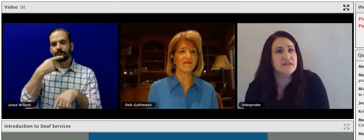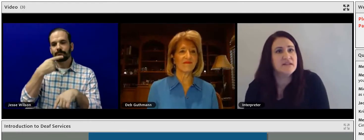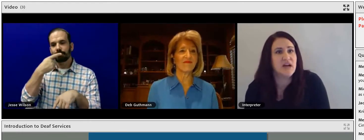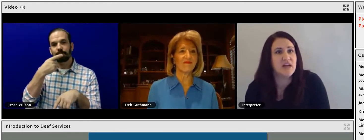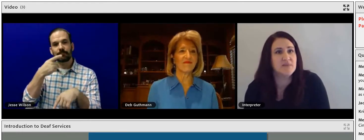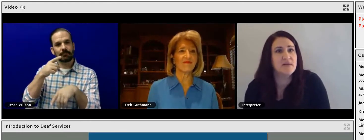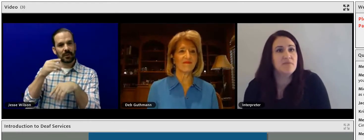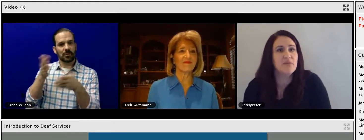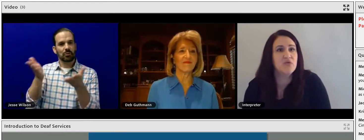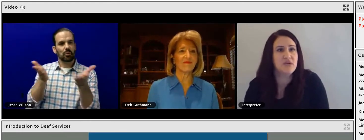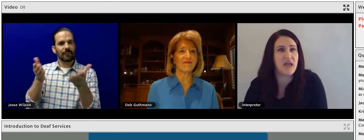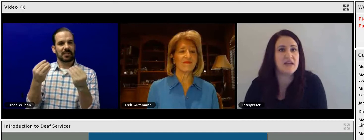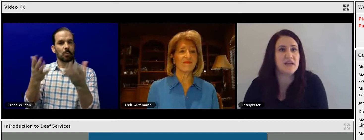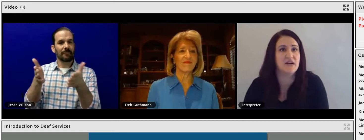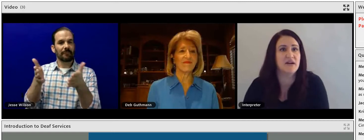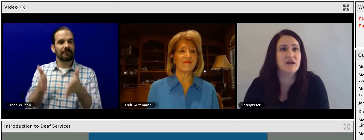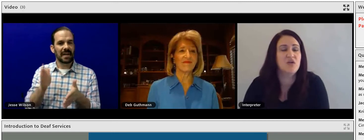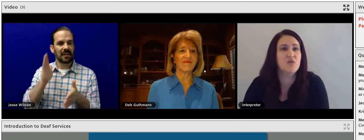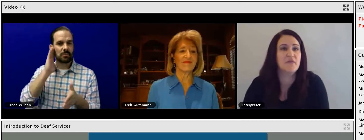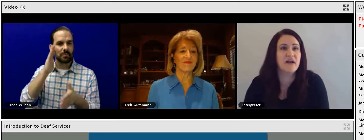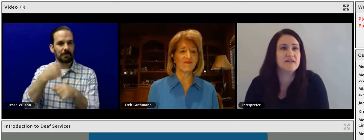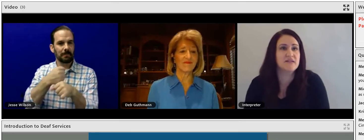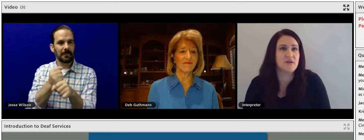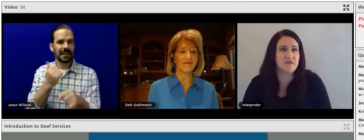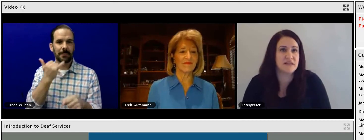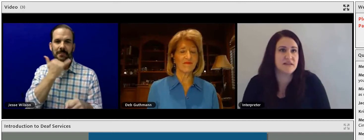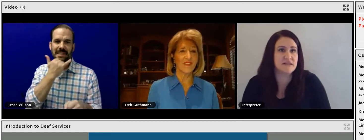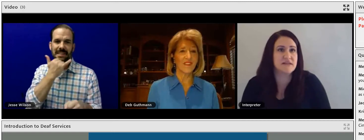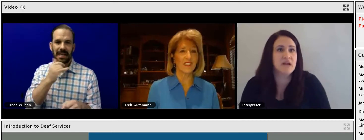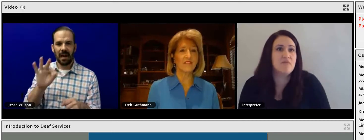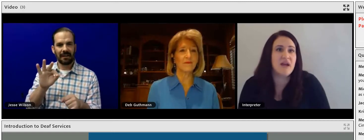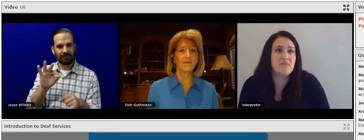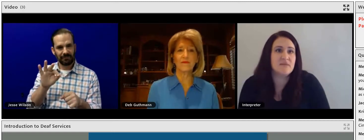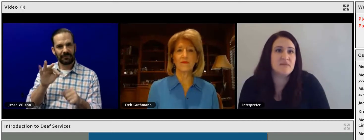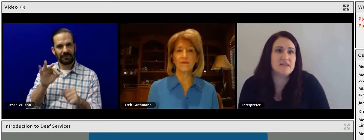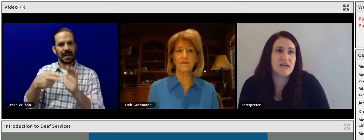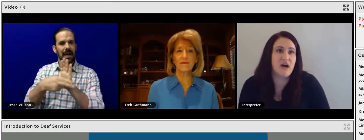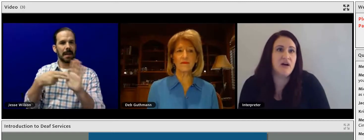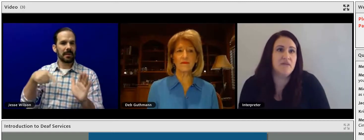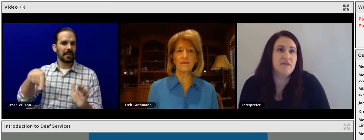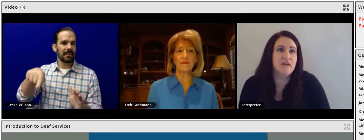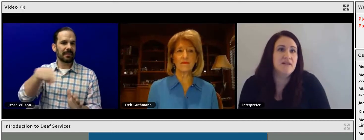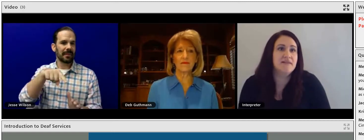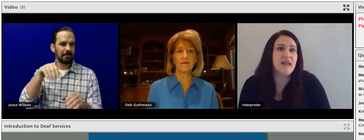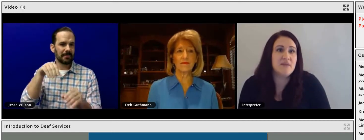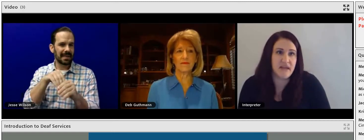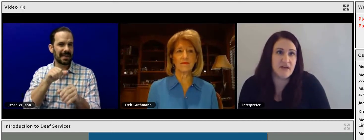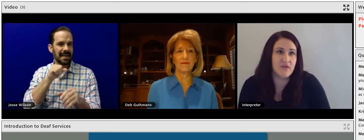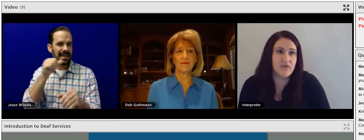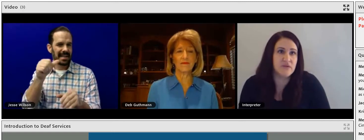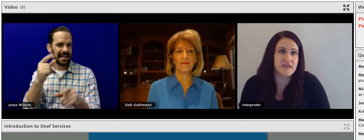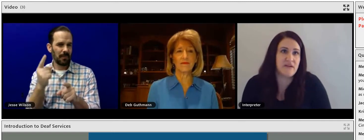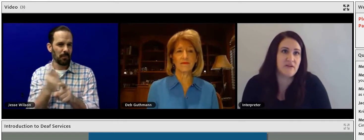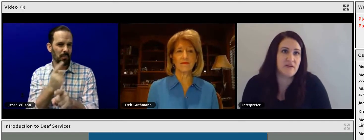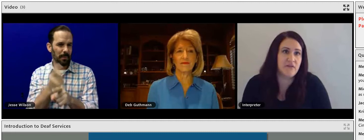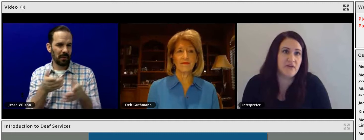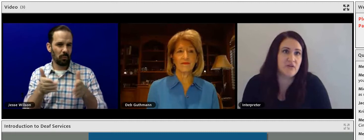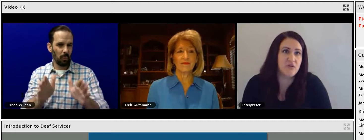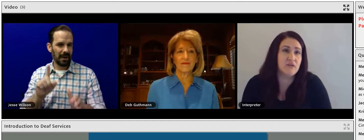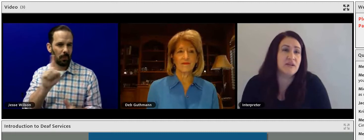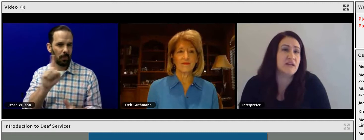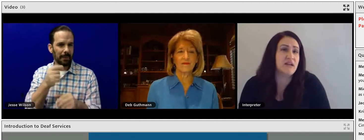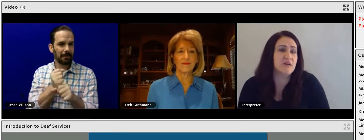you see here that oftentimes people who can hear, who provide services, might make a mistake of labeling those